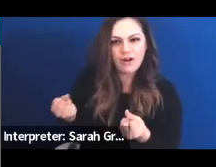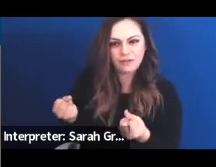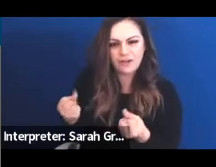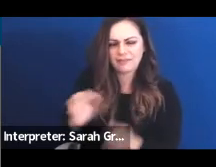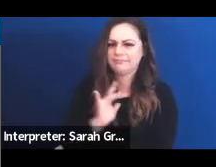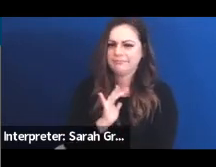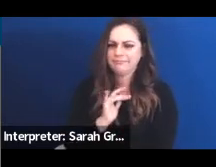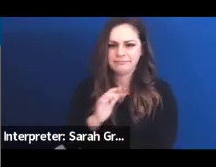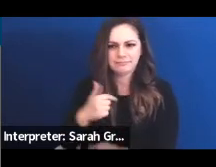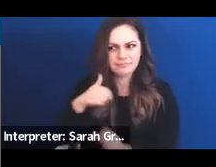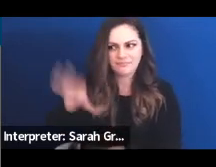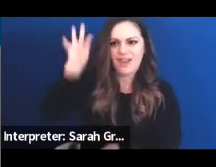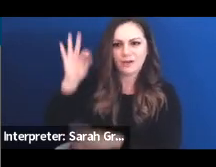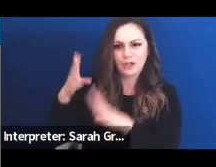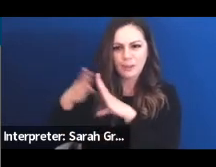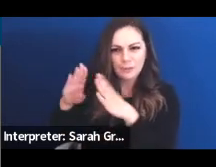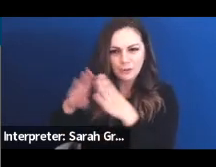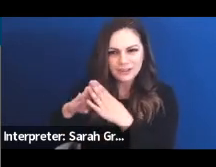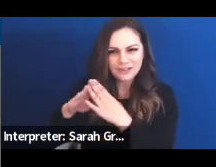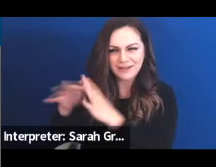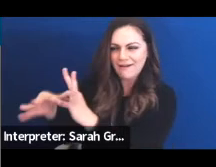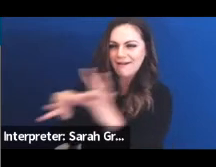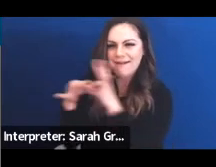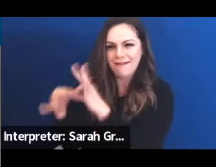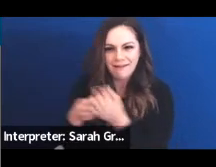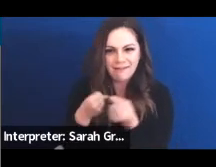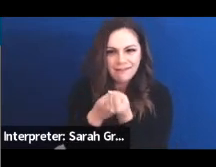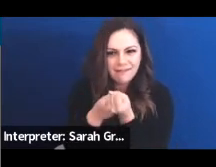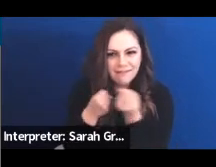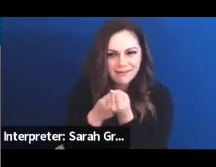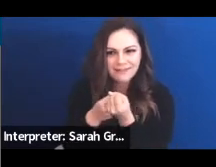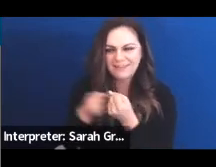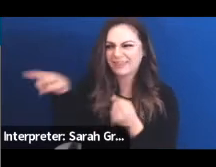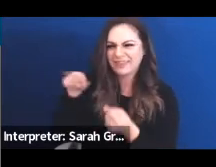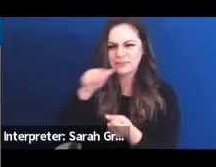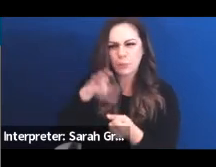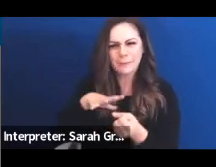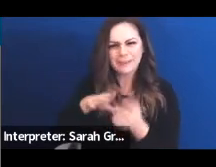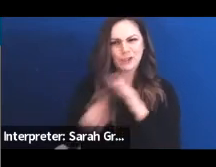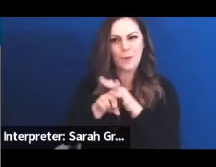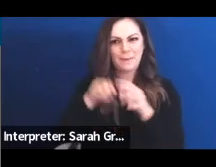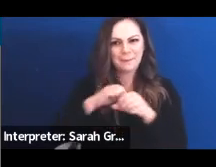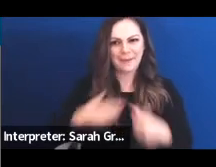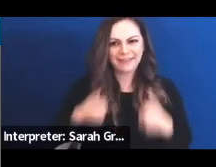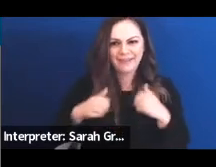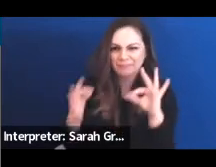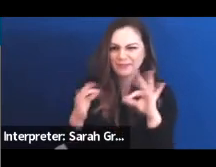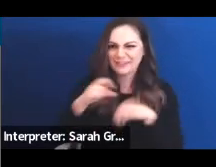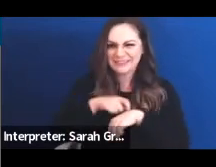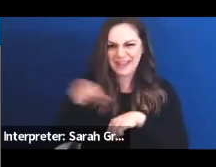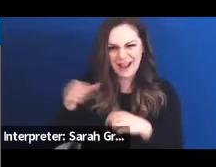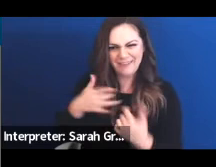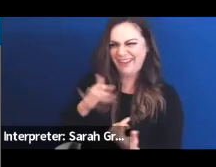camaraderie, a community. These women kind of came into my life at the perfect time and almost mothered me